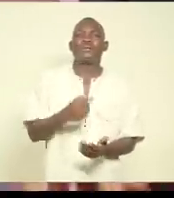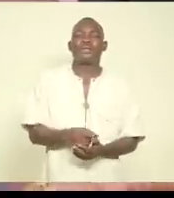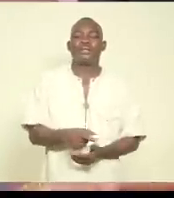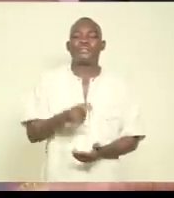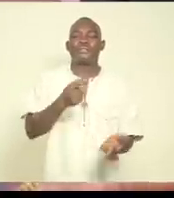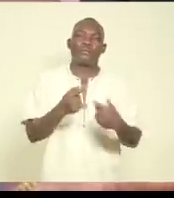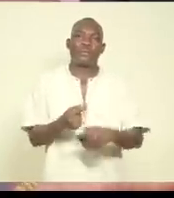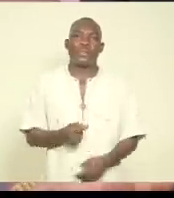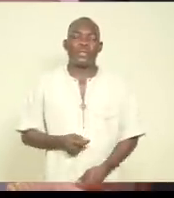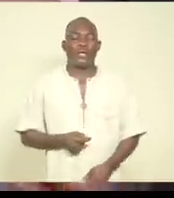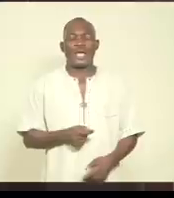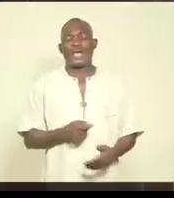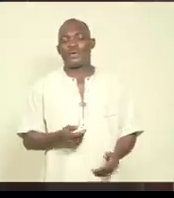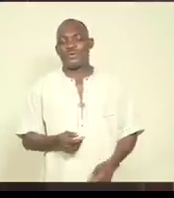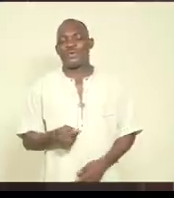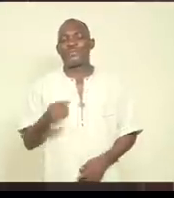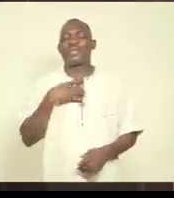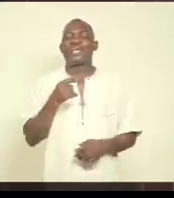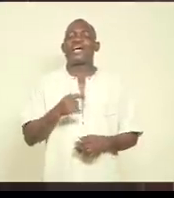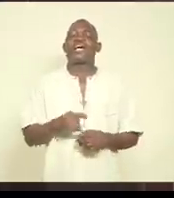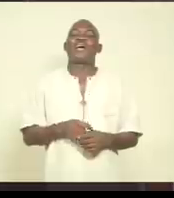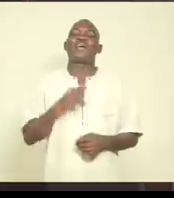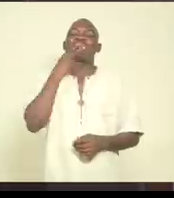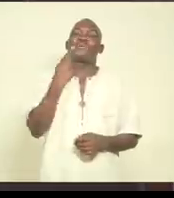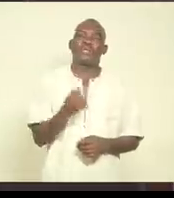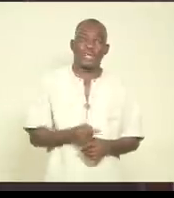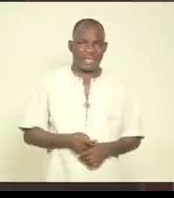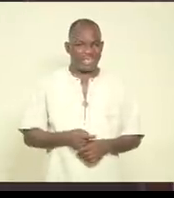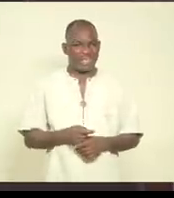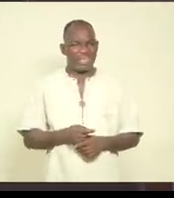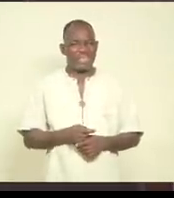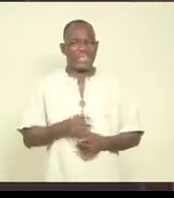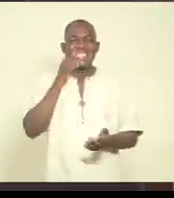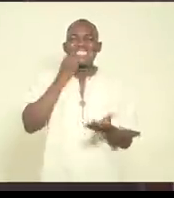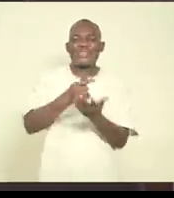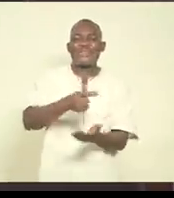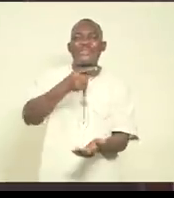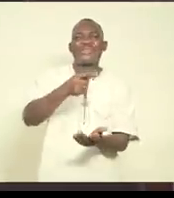I've stopped drinking, I don't know. Office can see, then you have this. It's just like you and your two eyes.